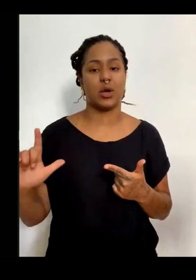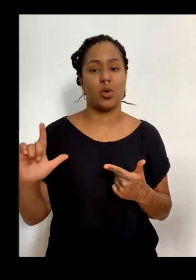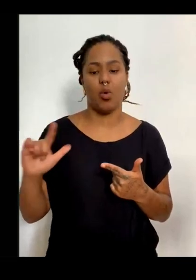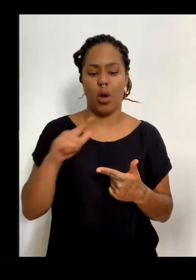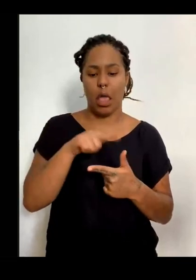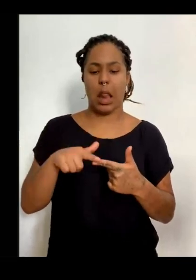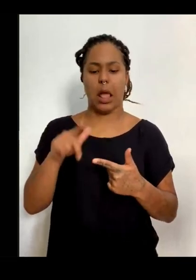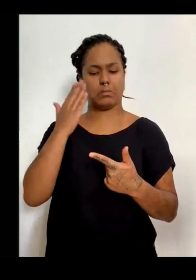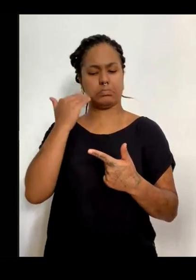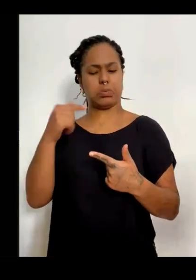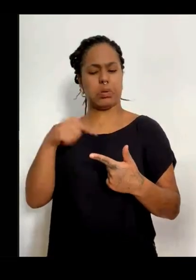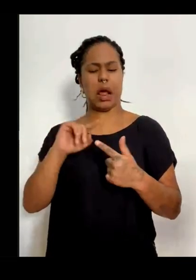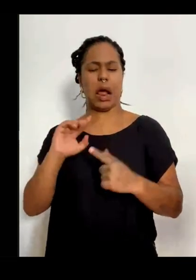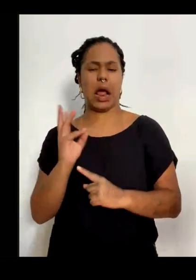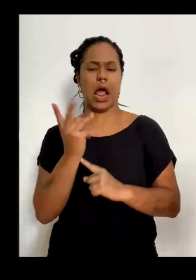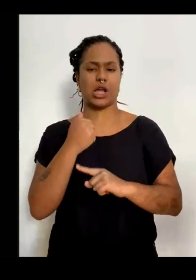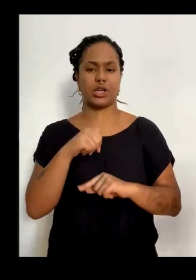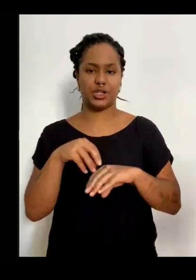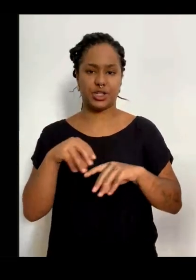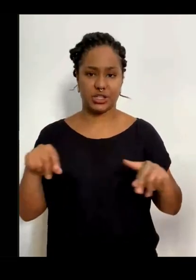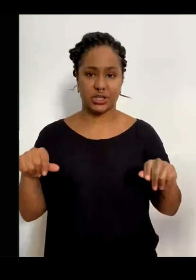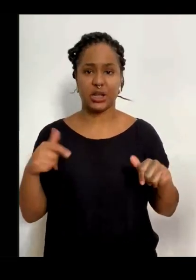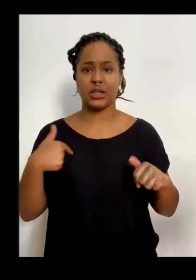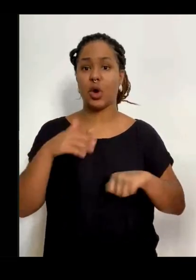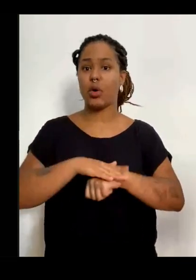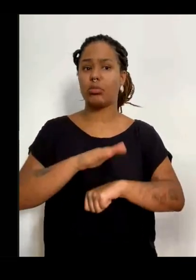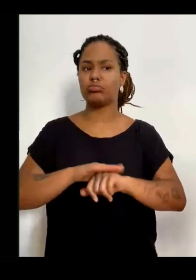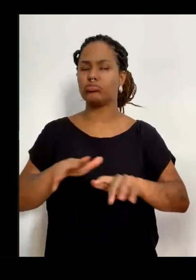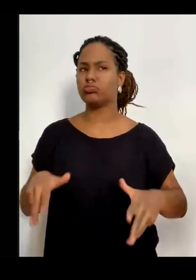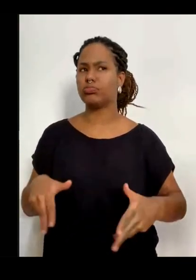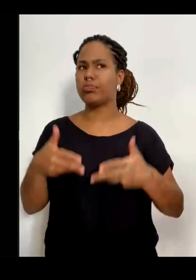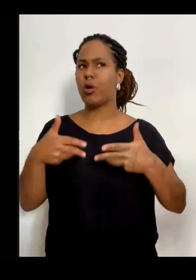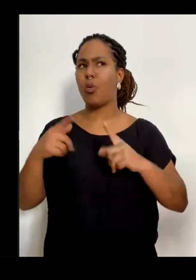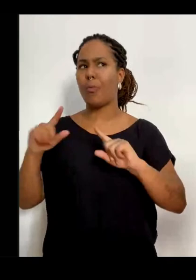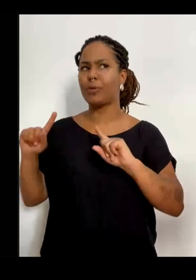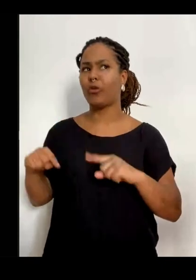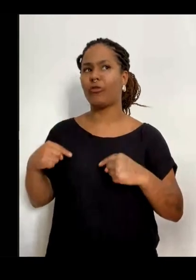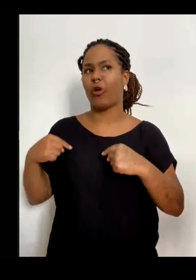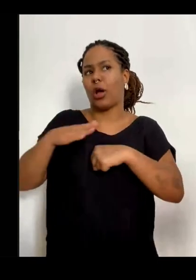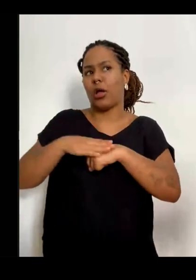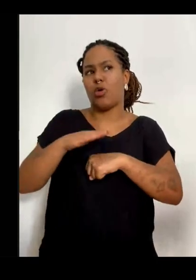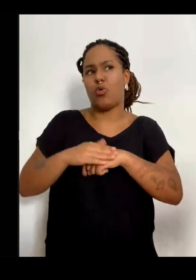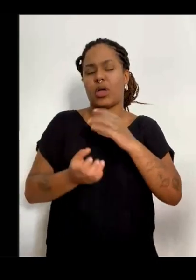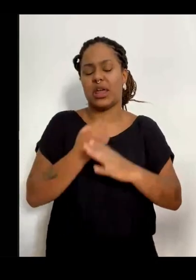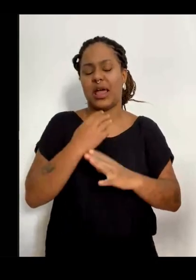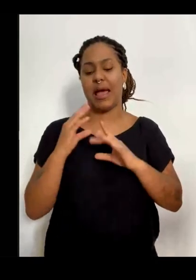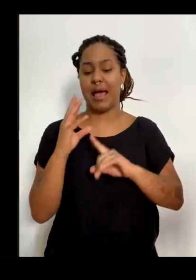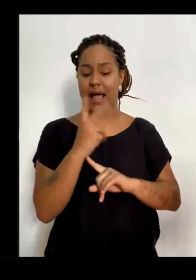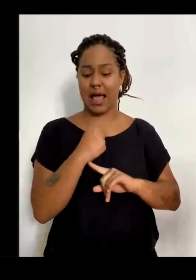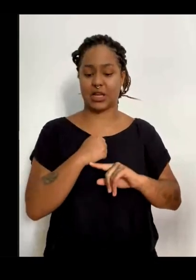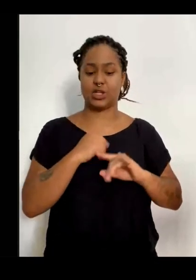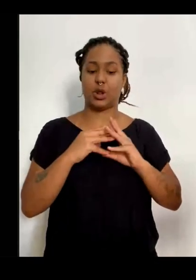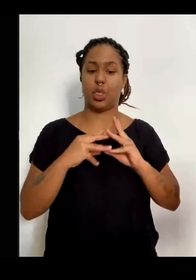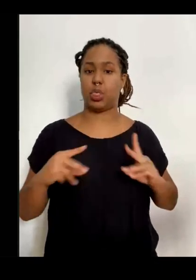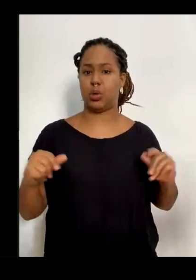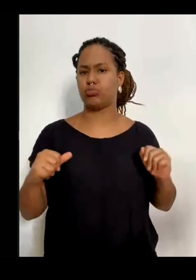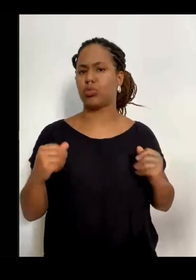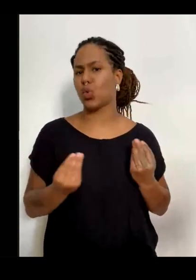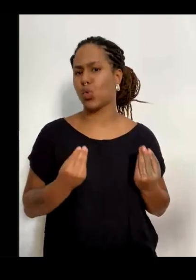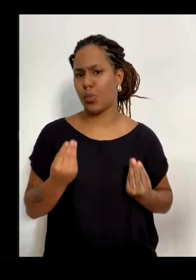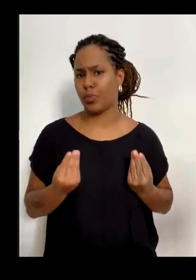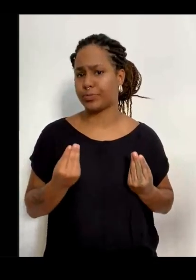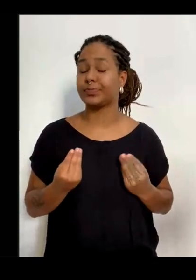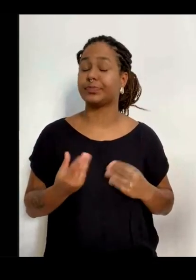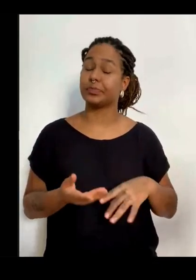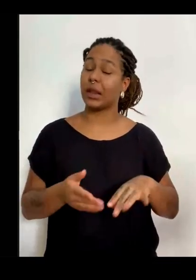Pieces come from actually it came from the same place as my disdain